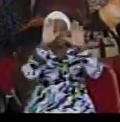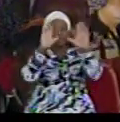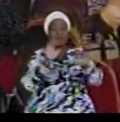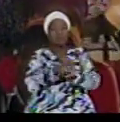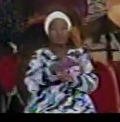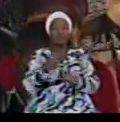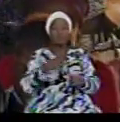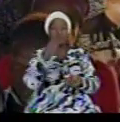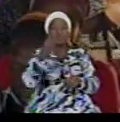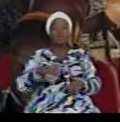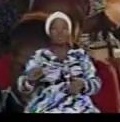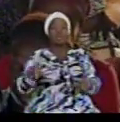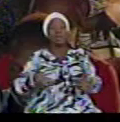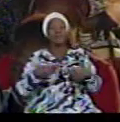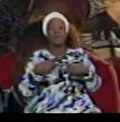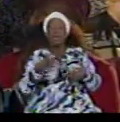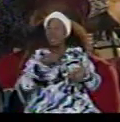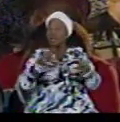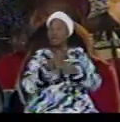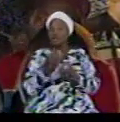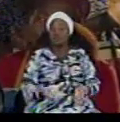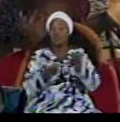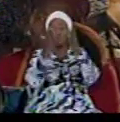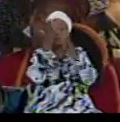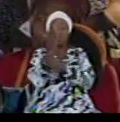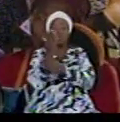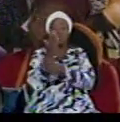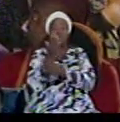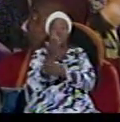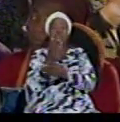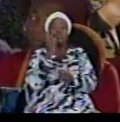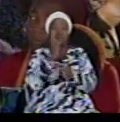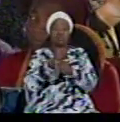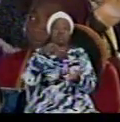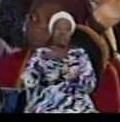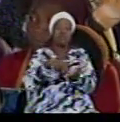eternal life. And as you raise up your hand, please